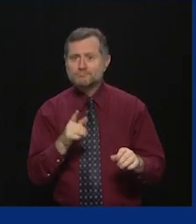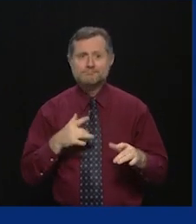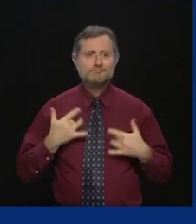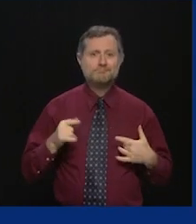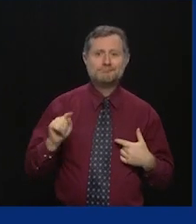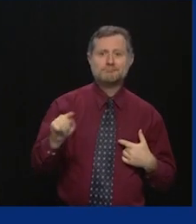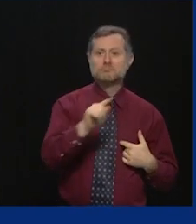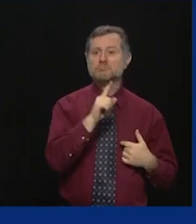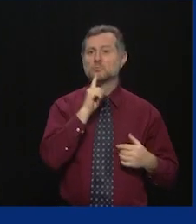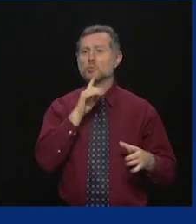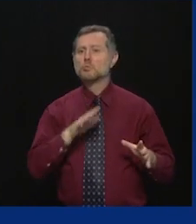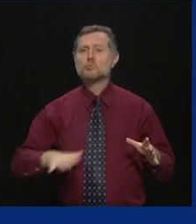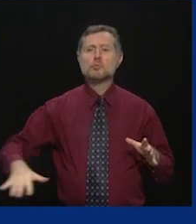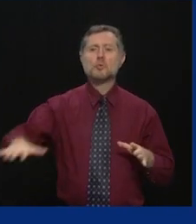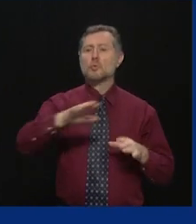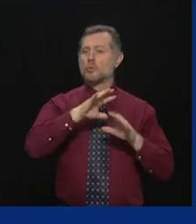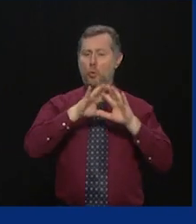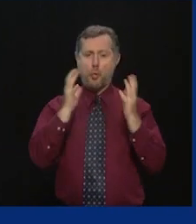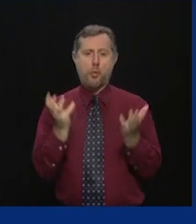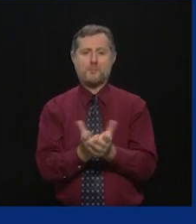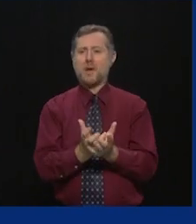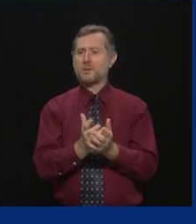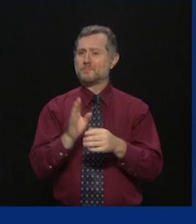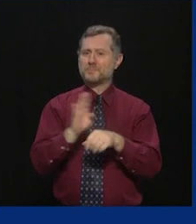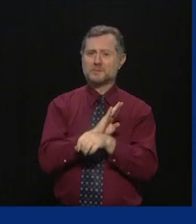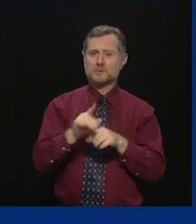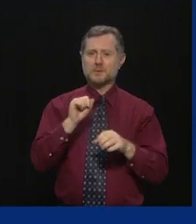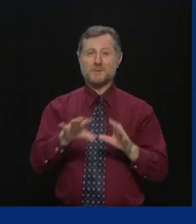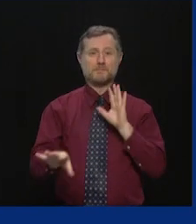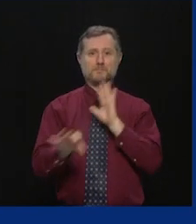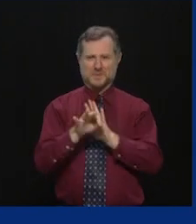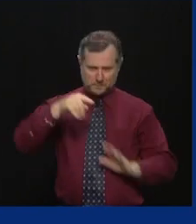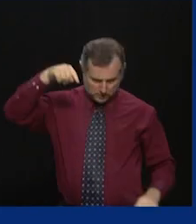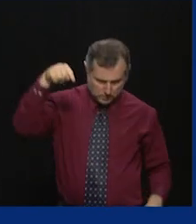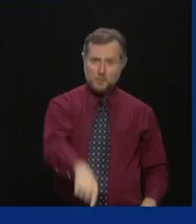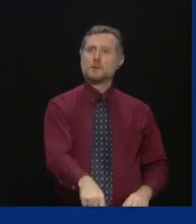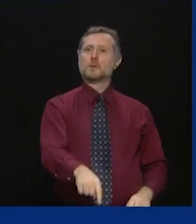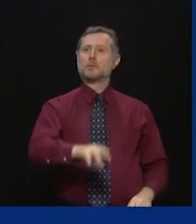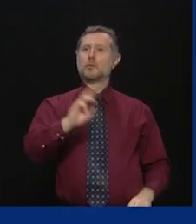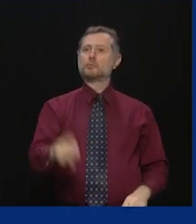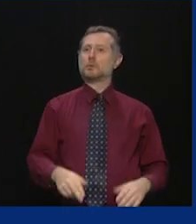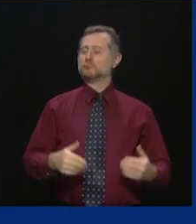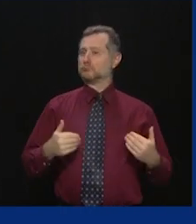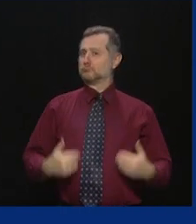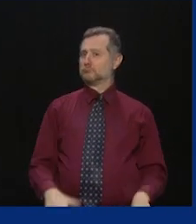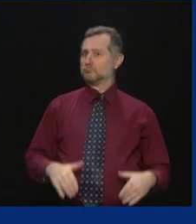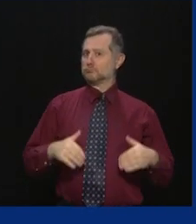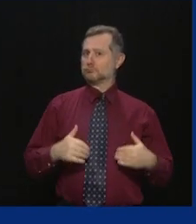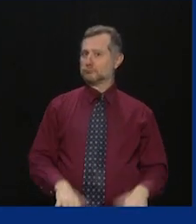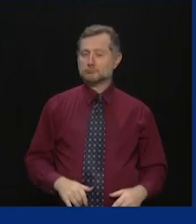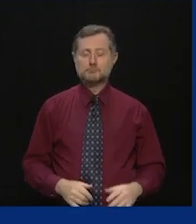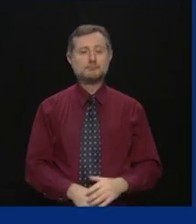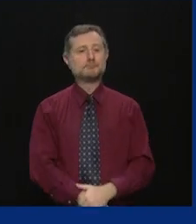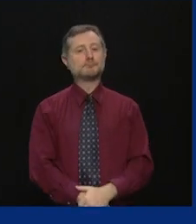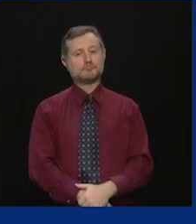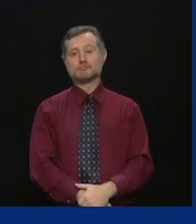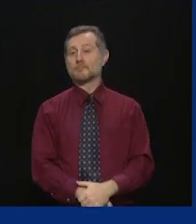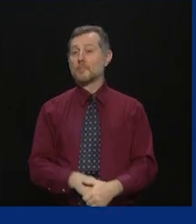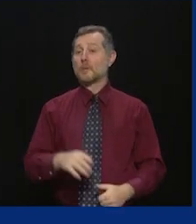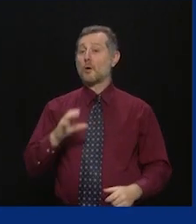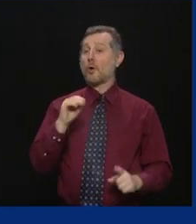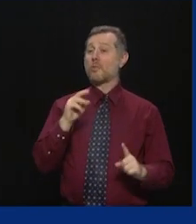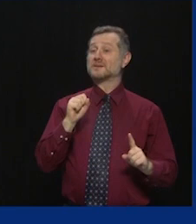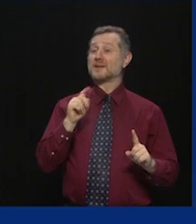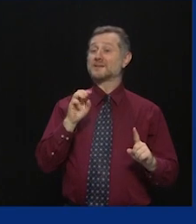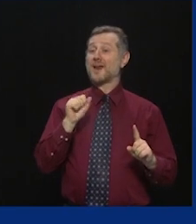500 company. You're right here. You're making it here. And I'll tell you, folks, check out 2 years down the road. If you ever know Constellation Brands, whatever they do,